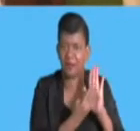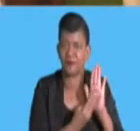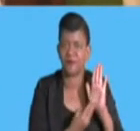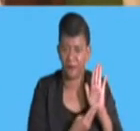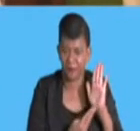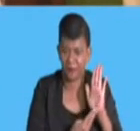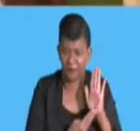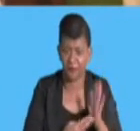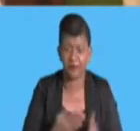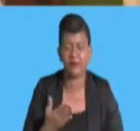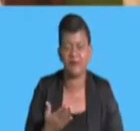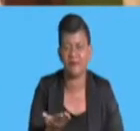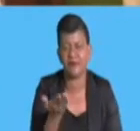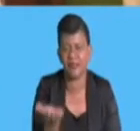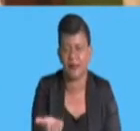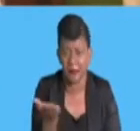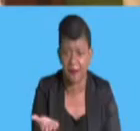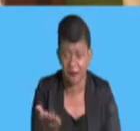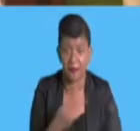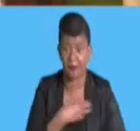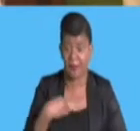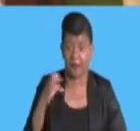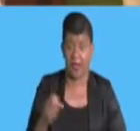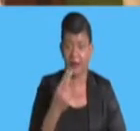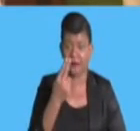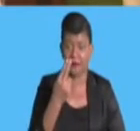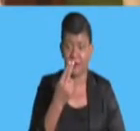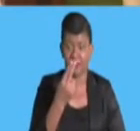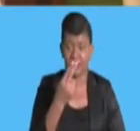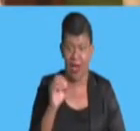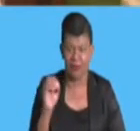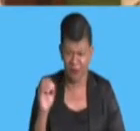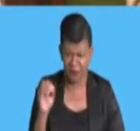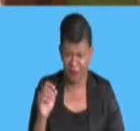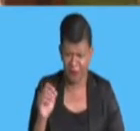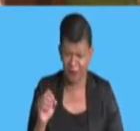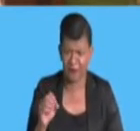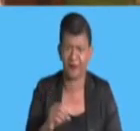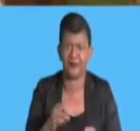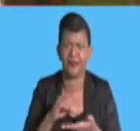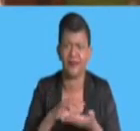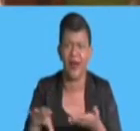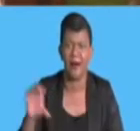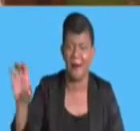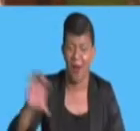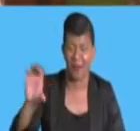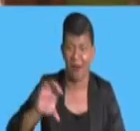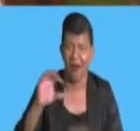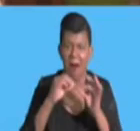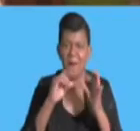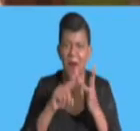to Qereqere the Honourable Minister for Economy for $20 in order to buy washing powder like boom, you can expect that during my Qereqere I would be